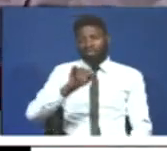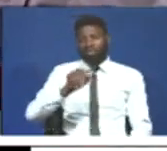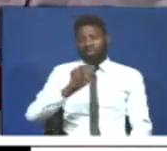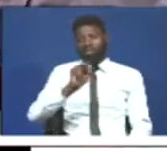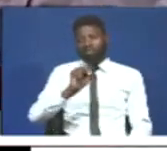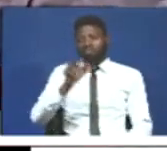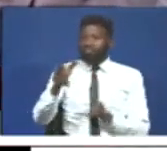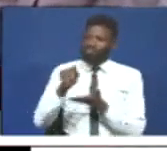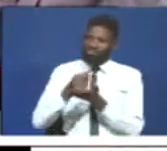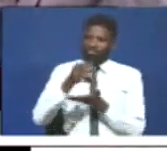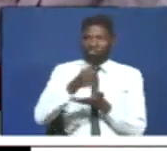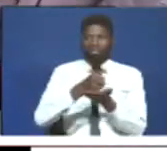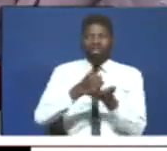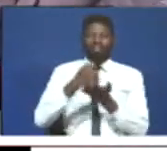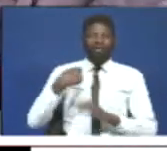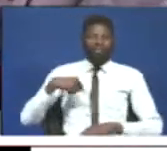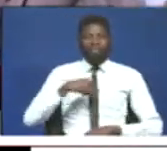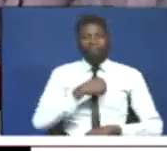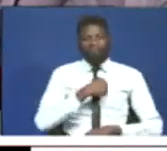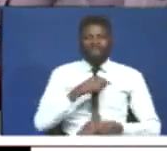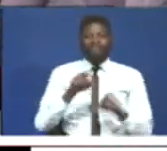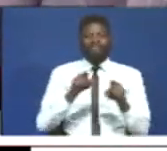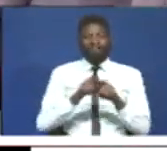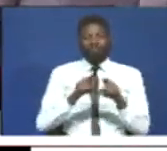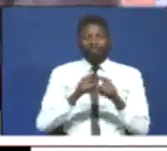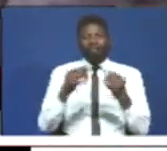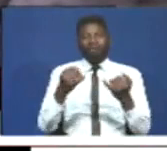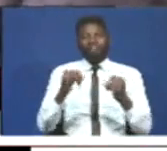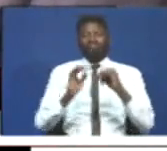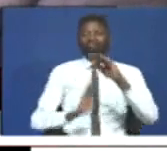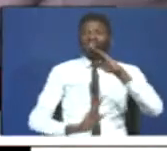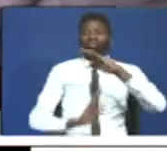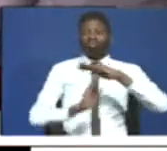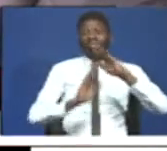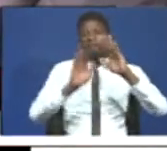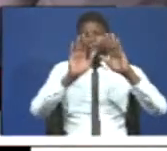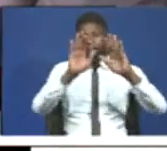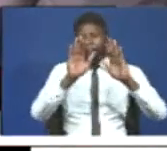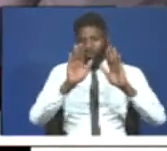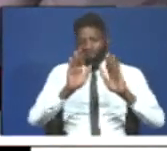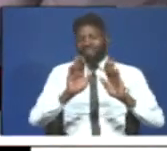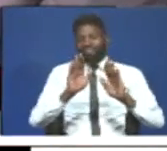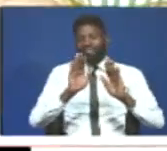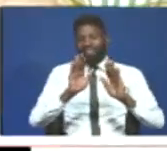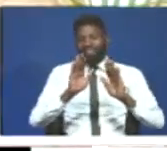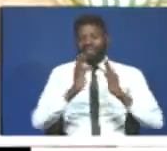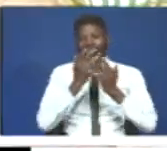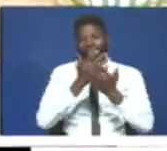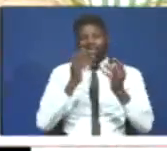they can help us deliver on the most important component of preparing